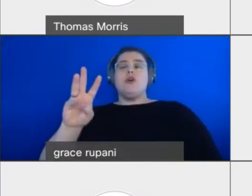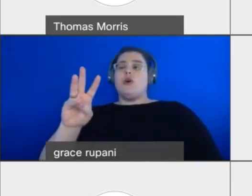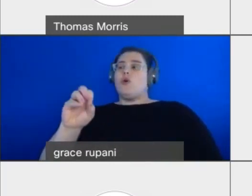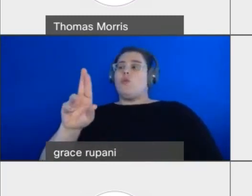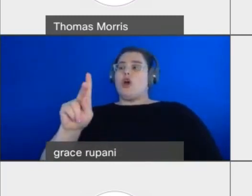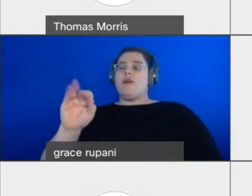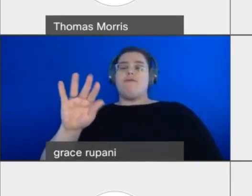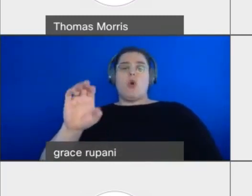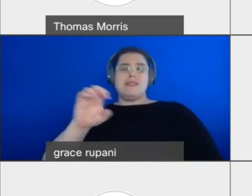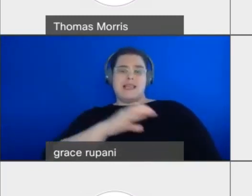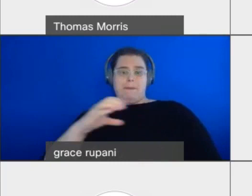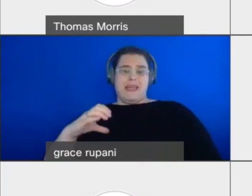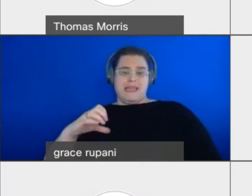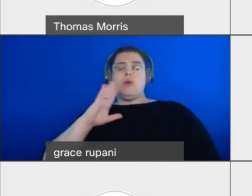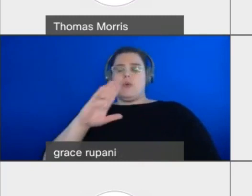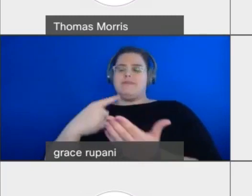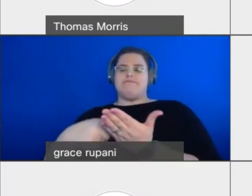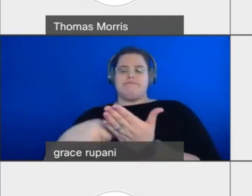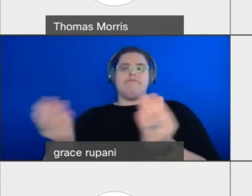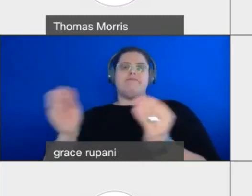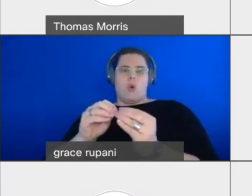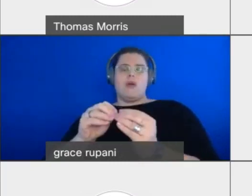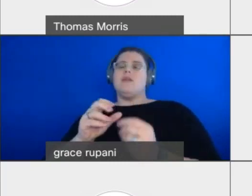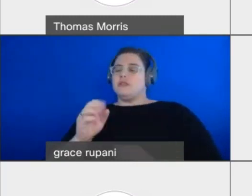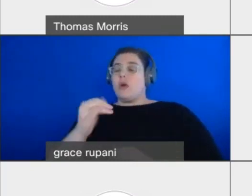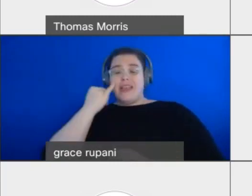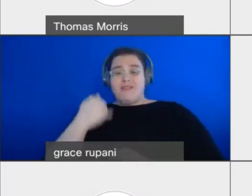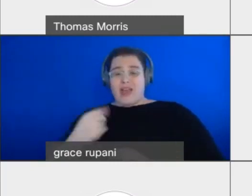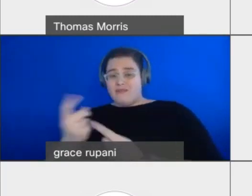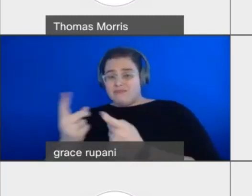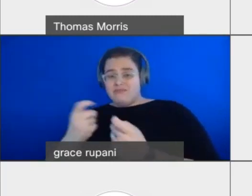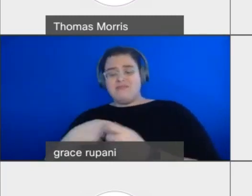And so I would encourage people to raise those issues there.